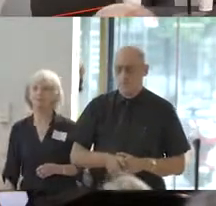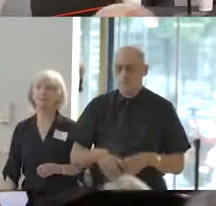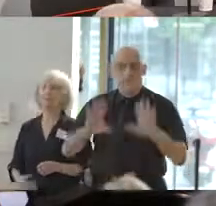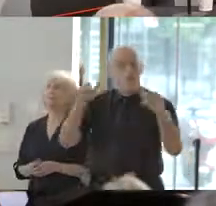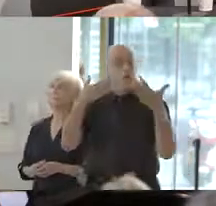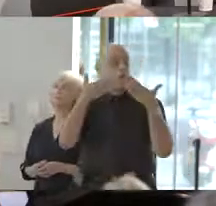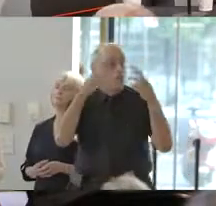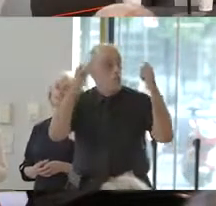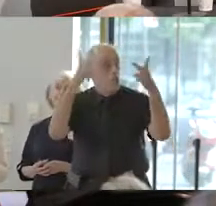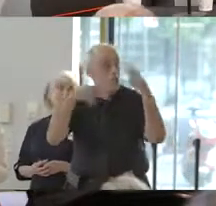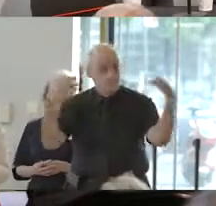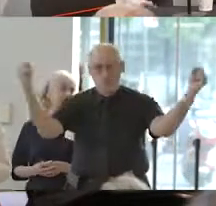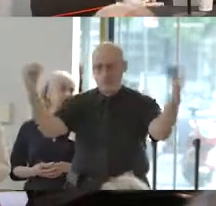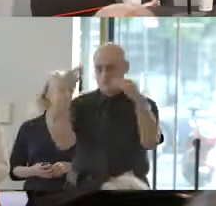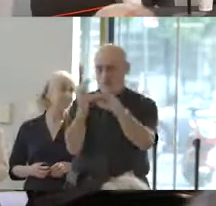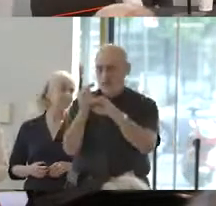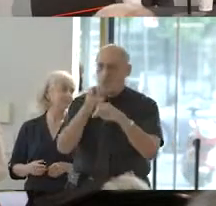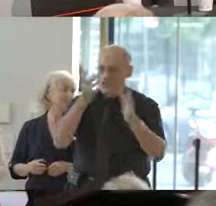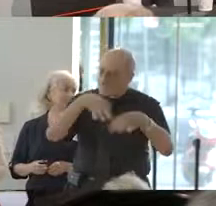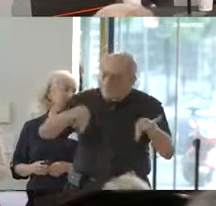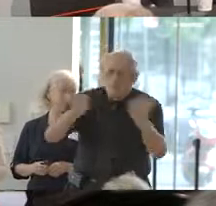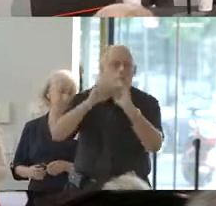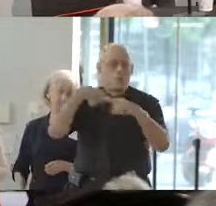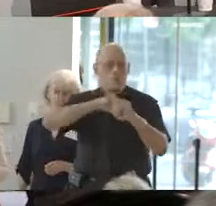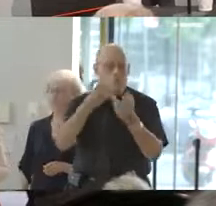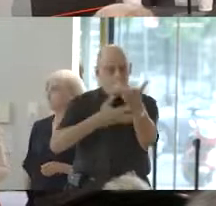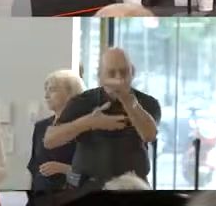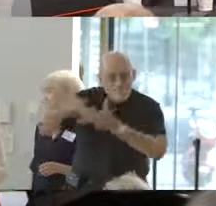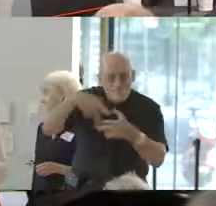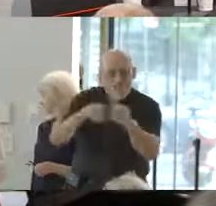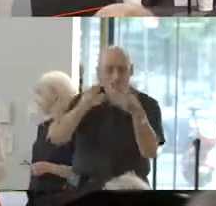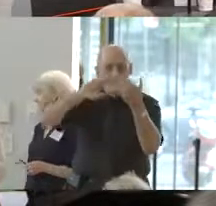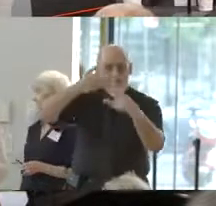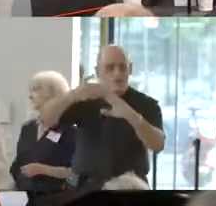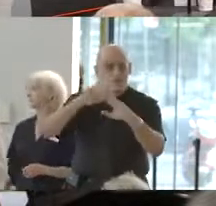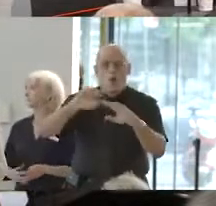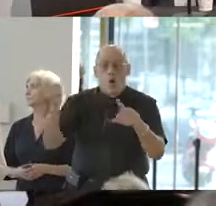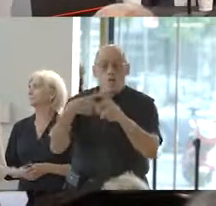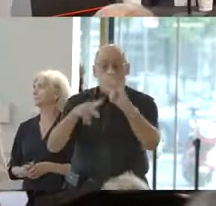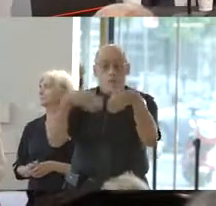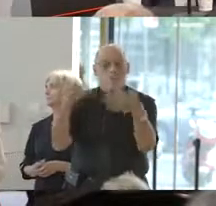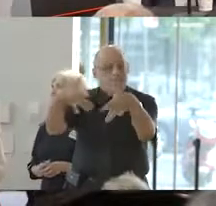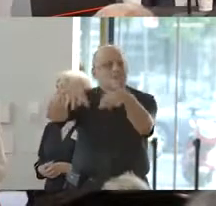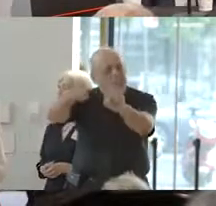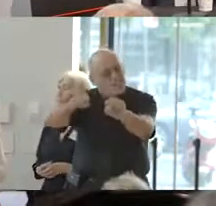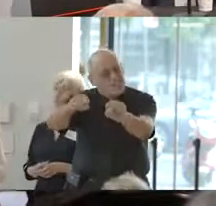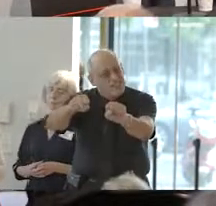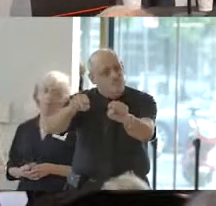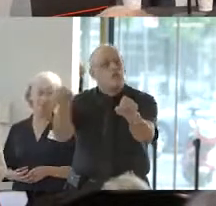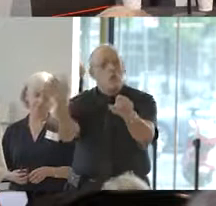I want to thank everybody who's come tonight. It's really important that we engage as a community, not just for those of us who are here, but